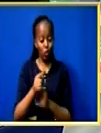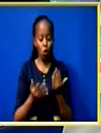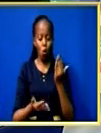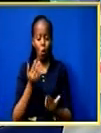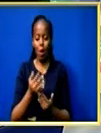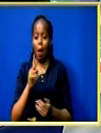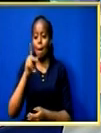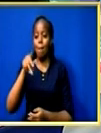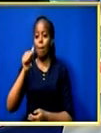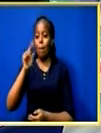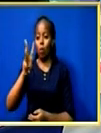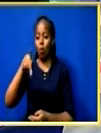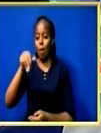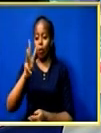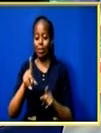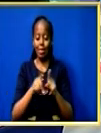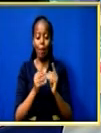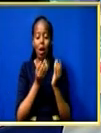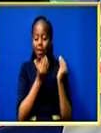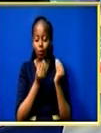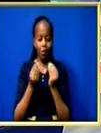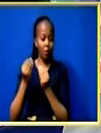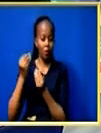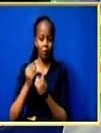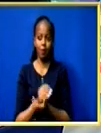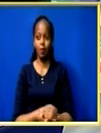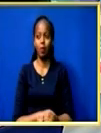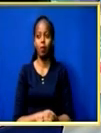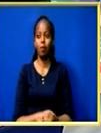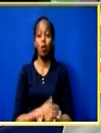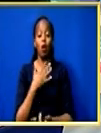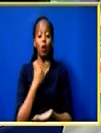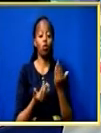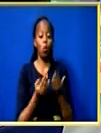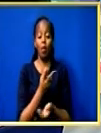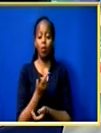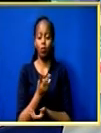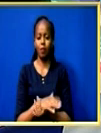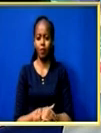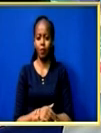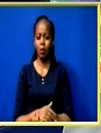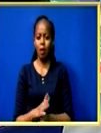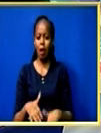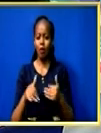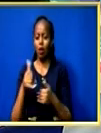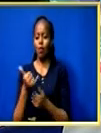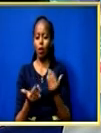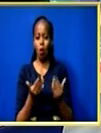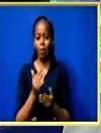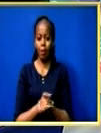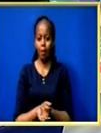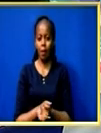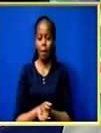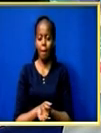pawpaw and a watermelon. A watermelon. You want to compare the two? Yes. Because I give you another one you compare. A pumpkin.